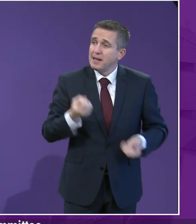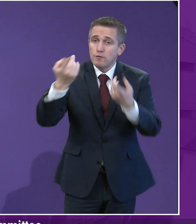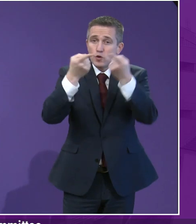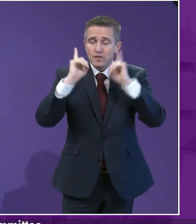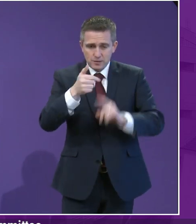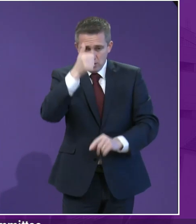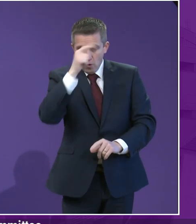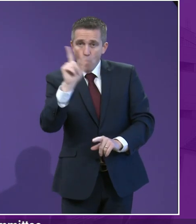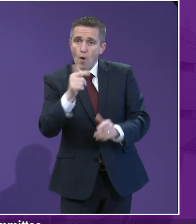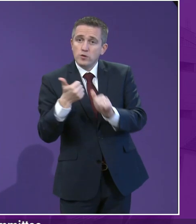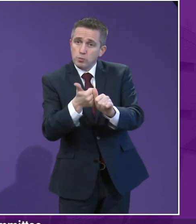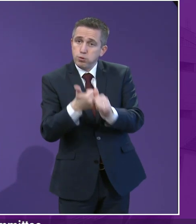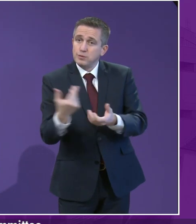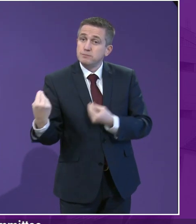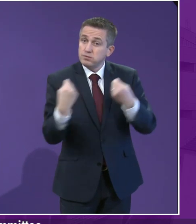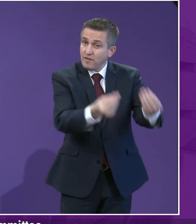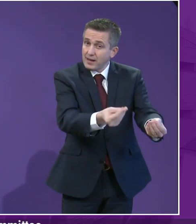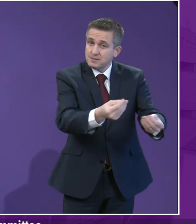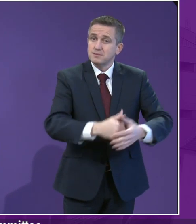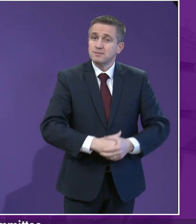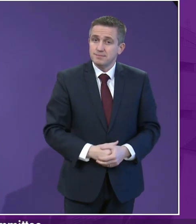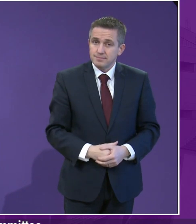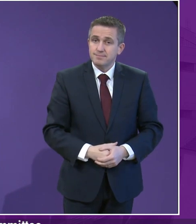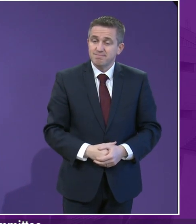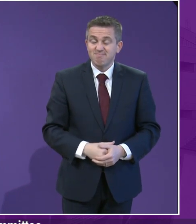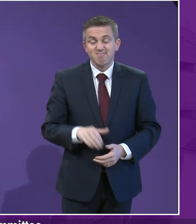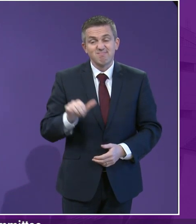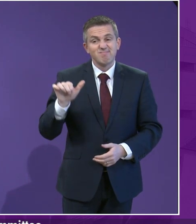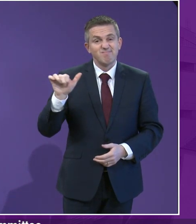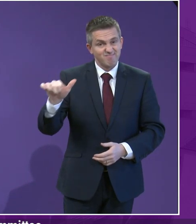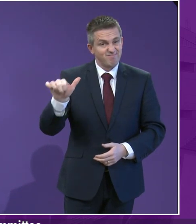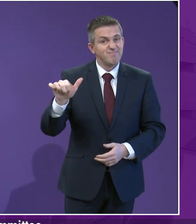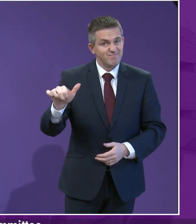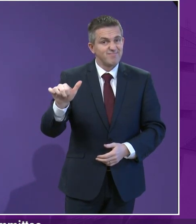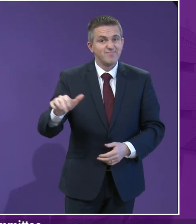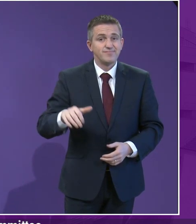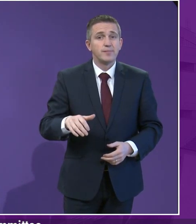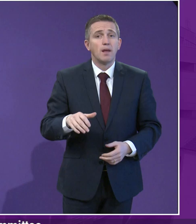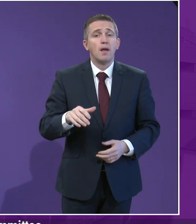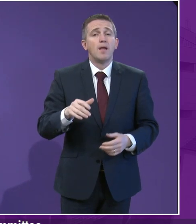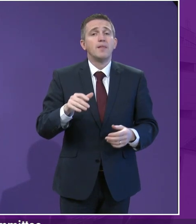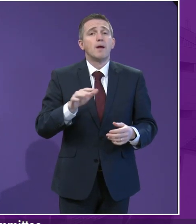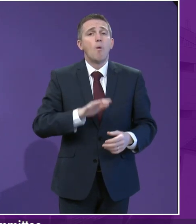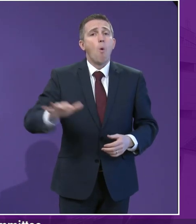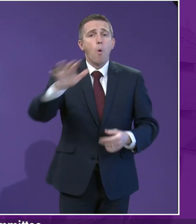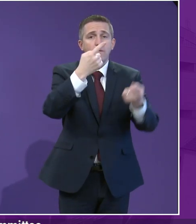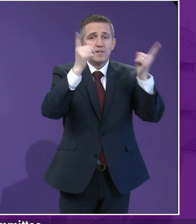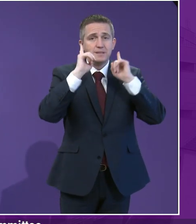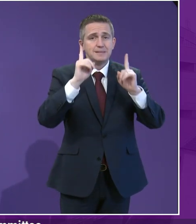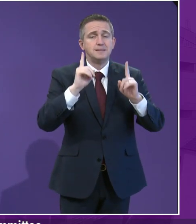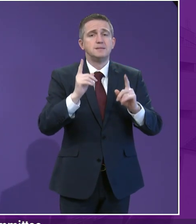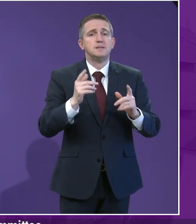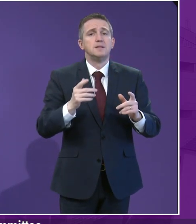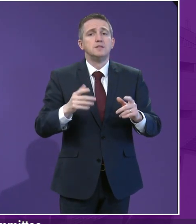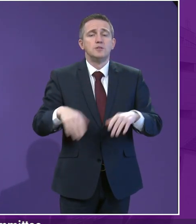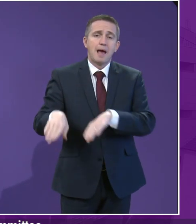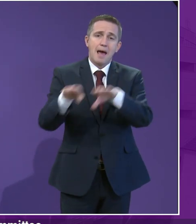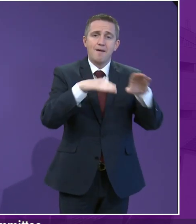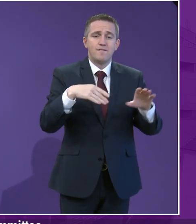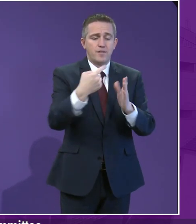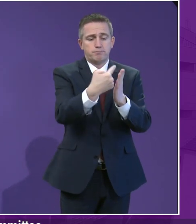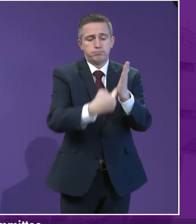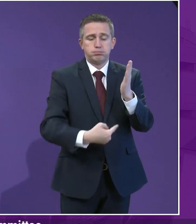in place an assessment and to know what requirements they need. Then they can take that to whichever institution they wish,